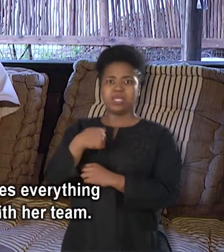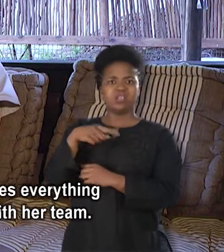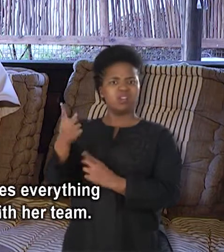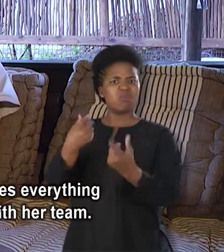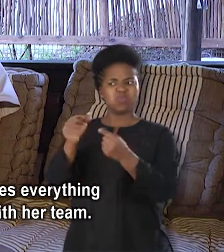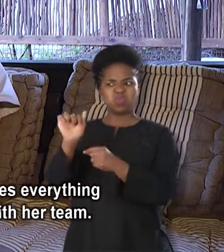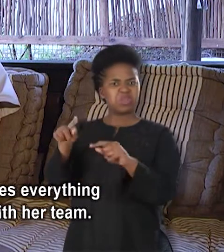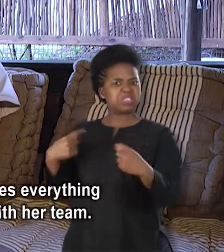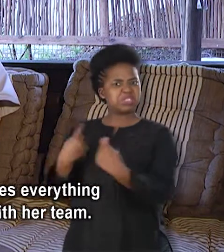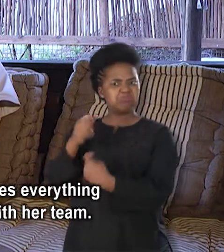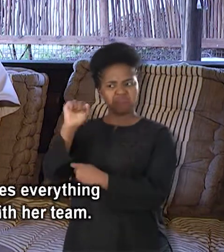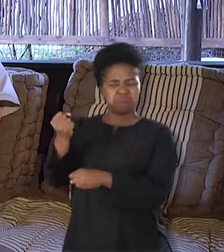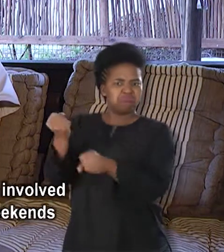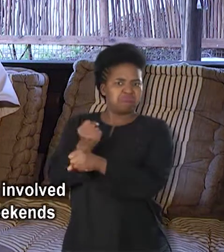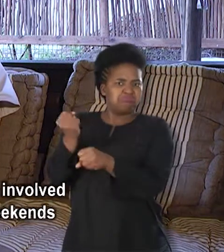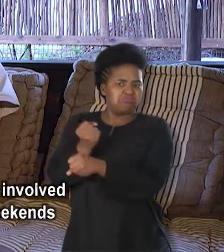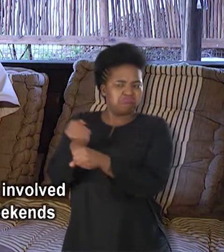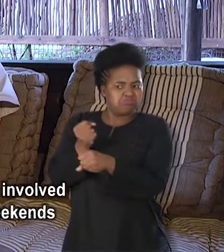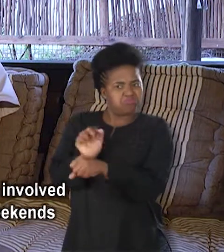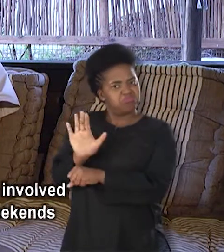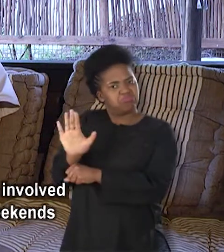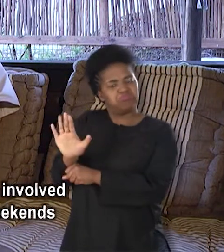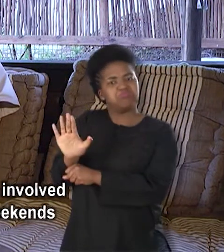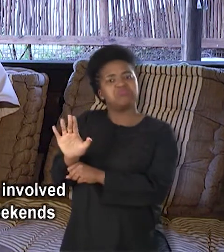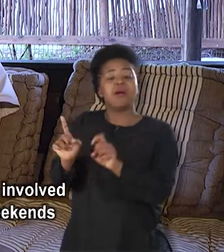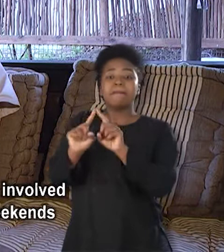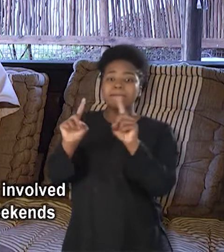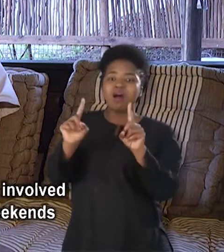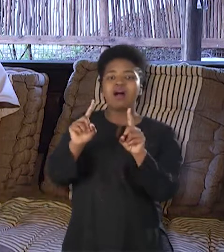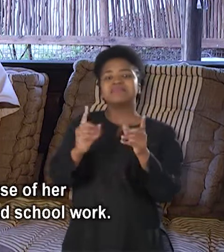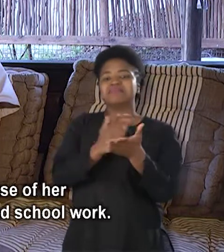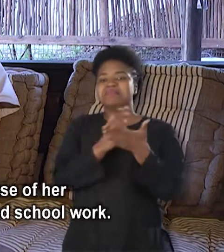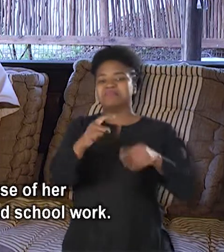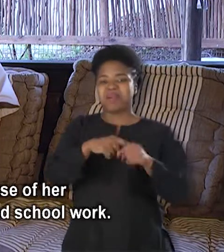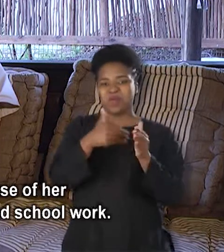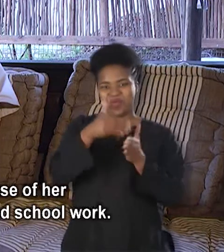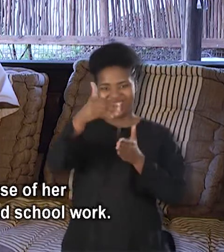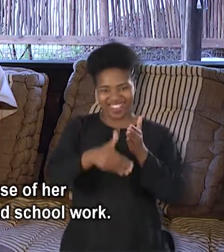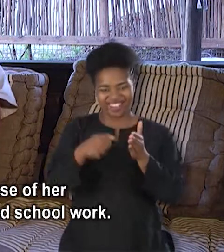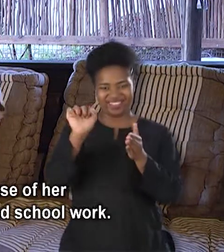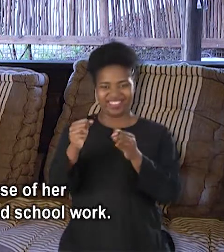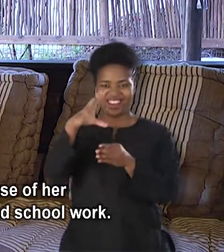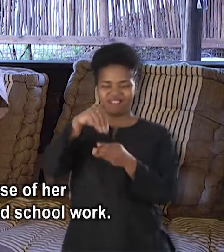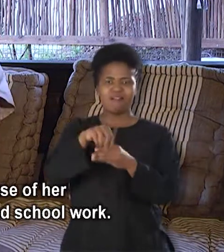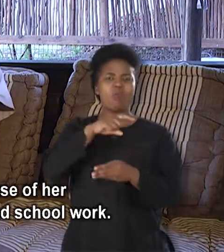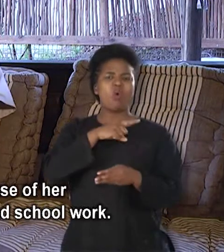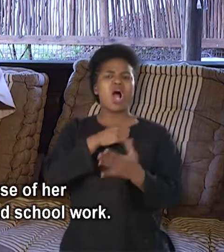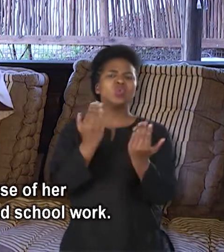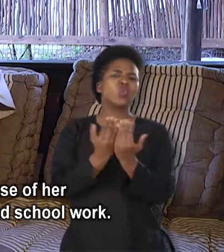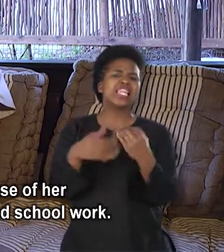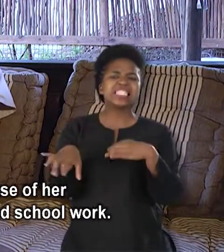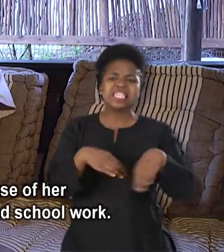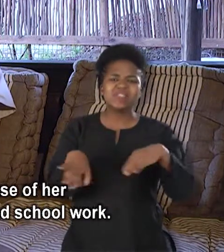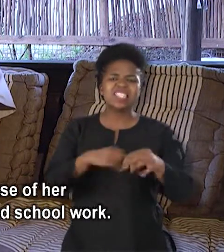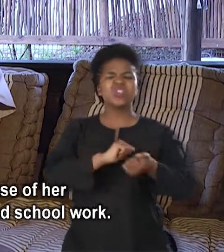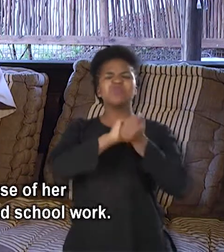with the team. But we still get involved over weekends due to school activities and